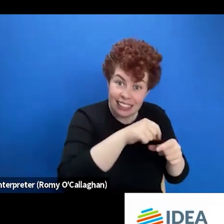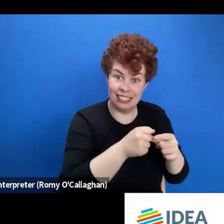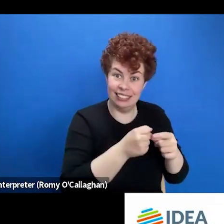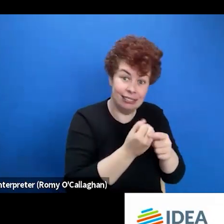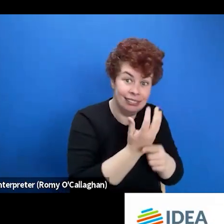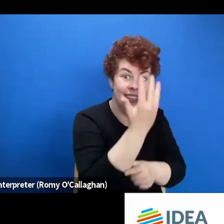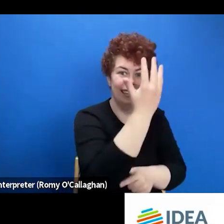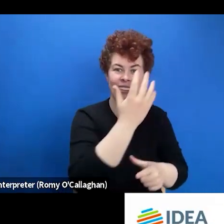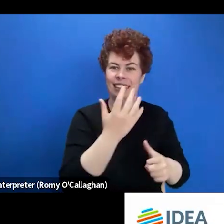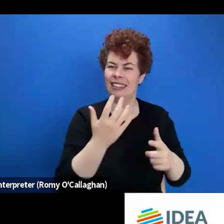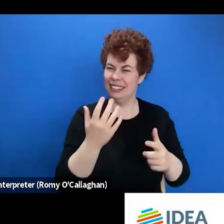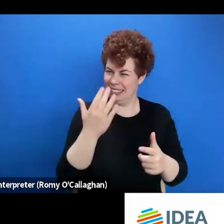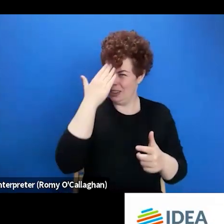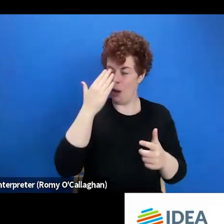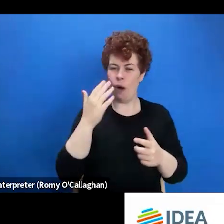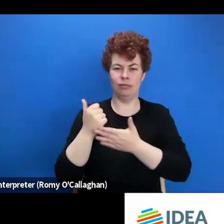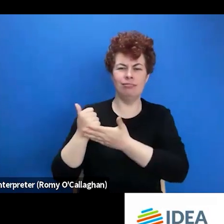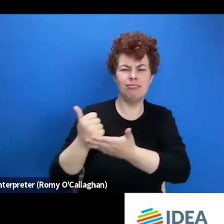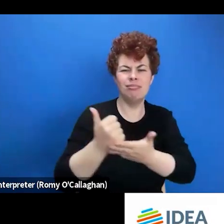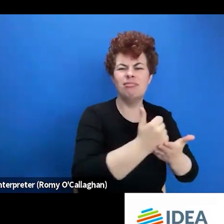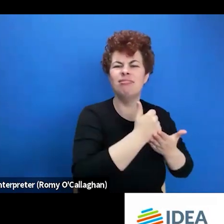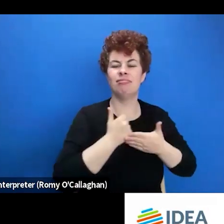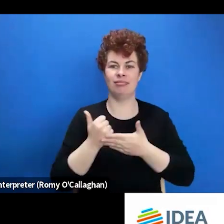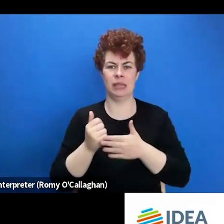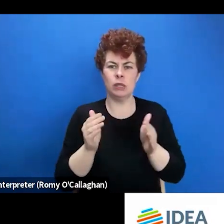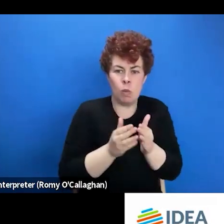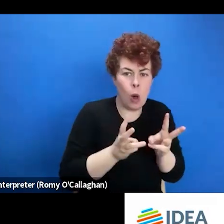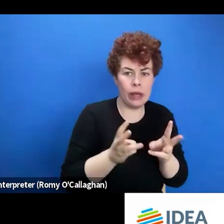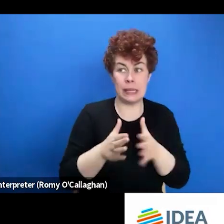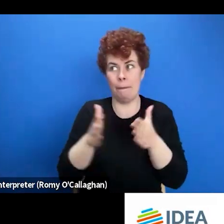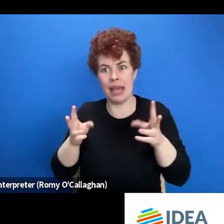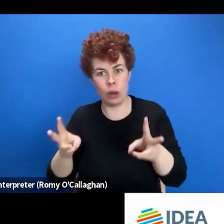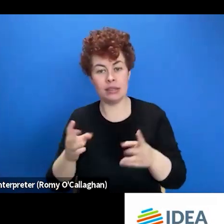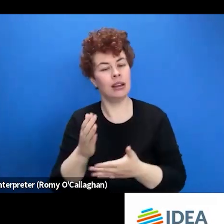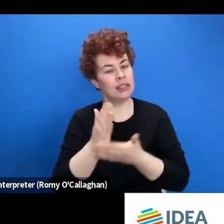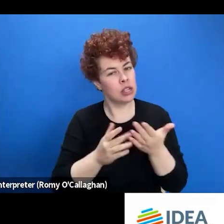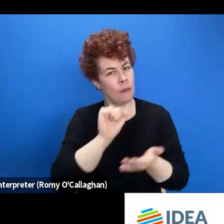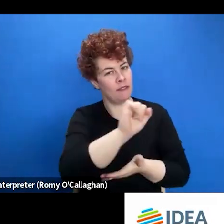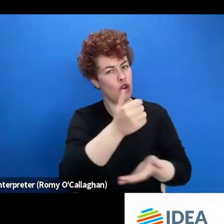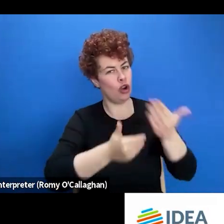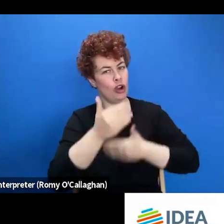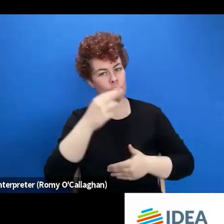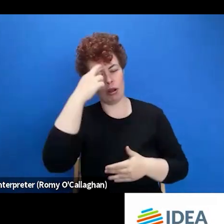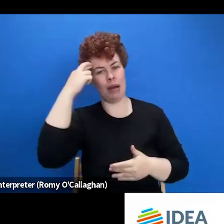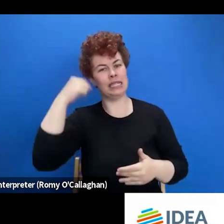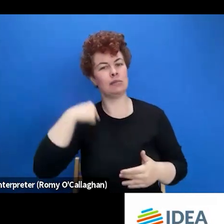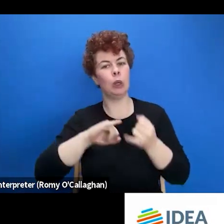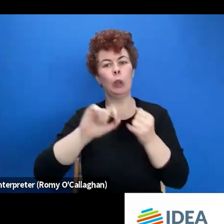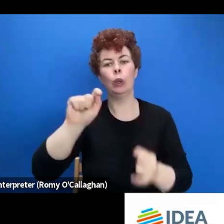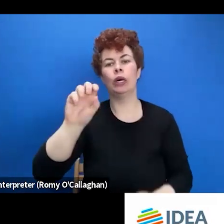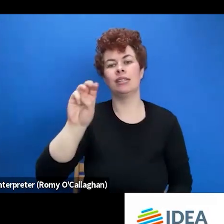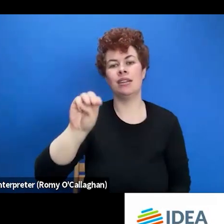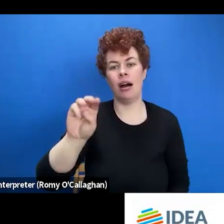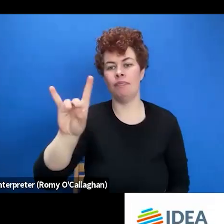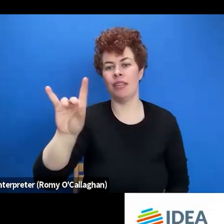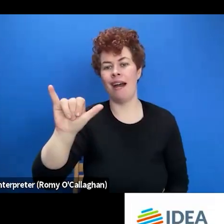just reinforcing each other in small ways and big ways. And actually, some of the story reminded me of Tom Hyland, the famous Dublin